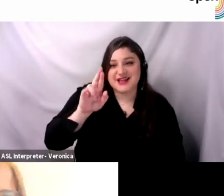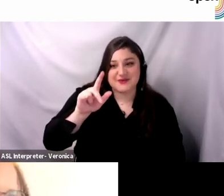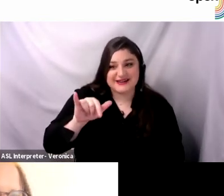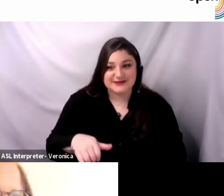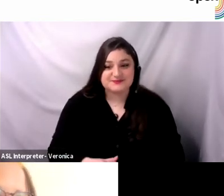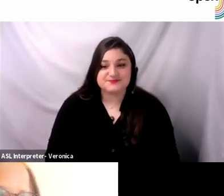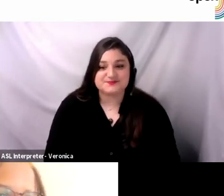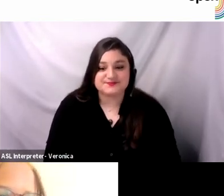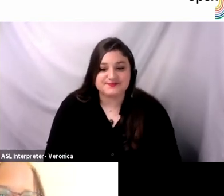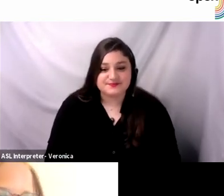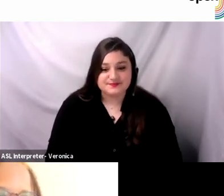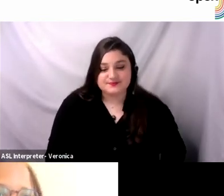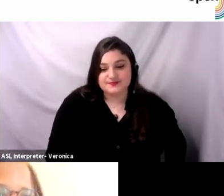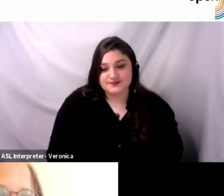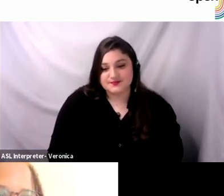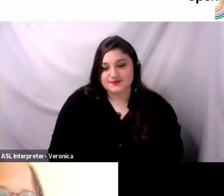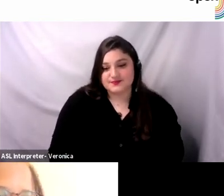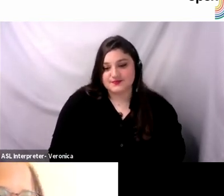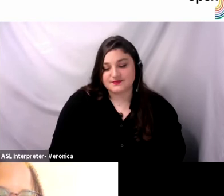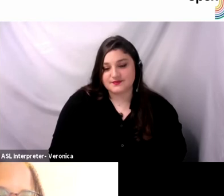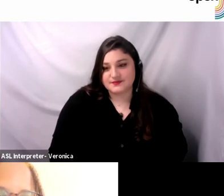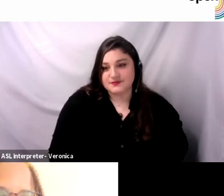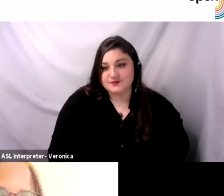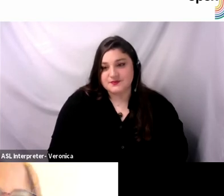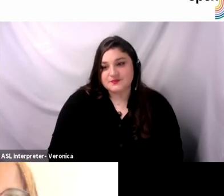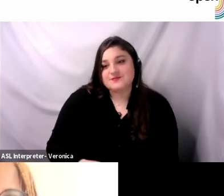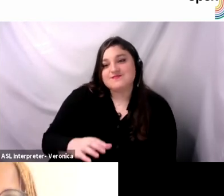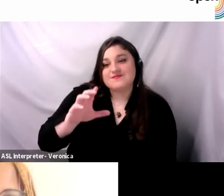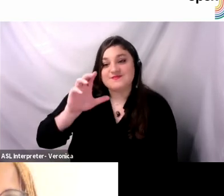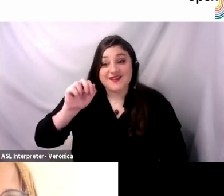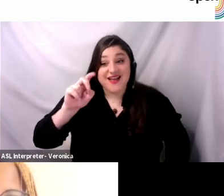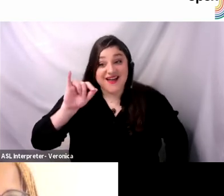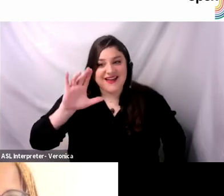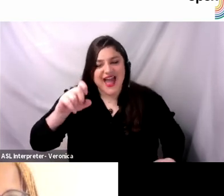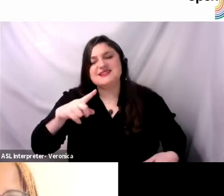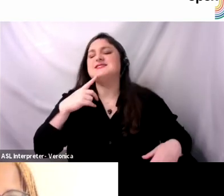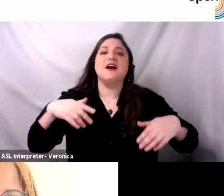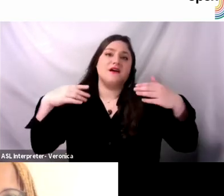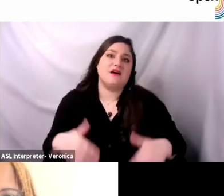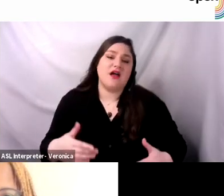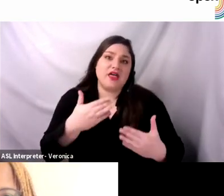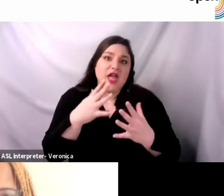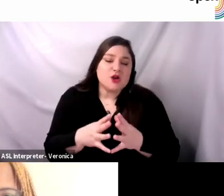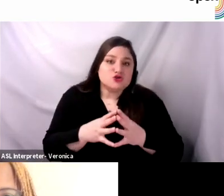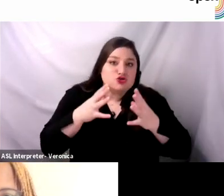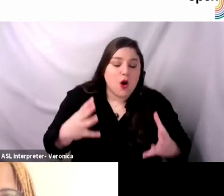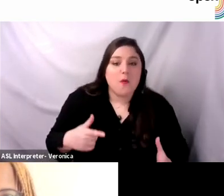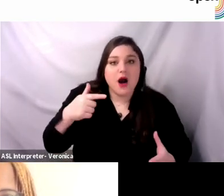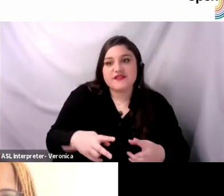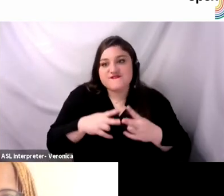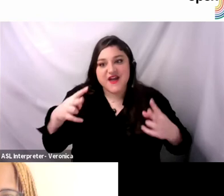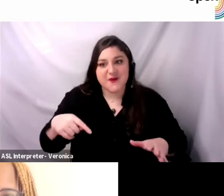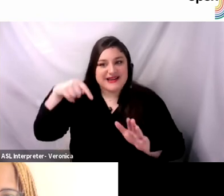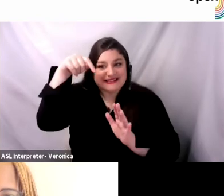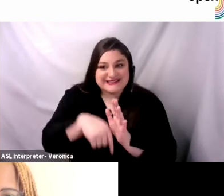much. This was really, really informative, really dense and good information. I have a question